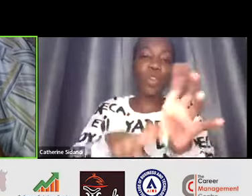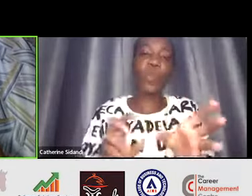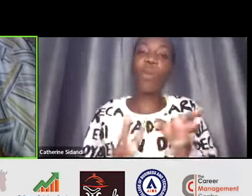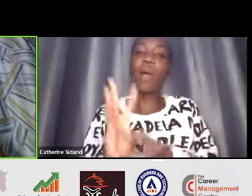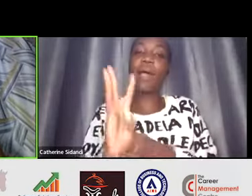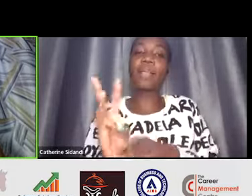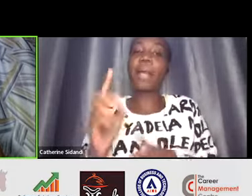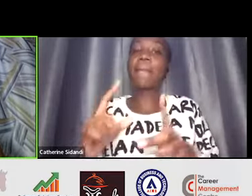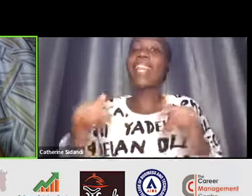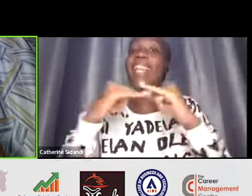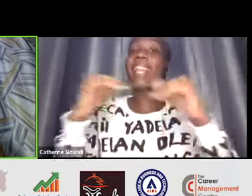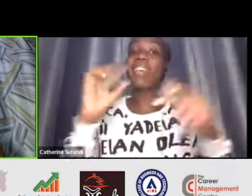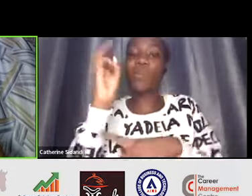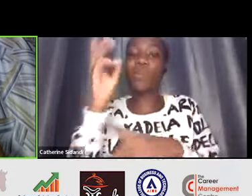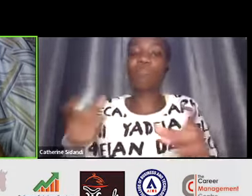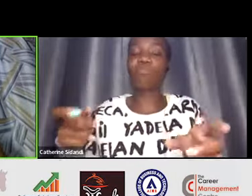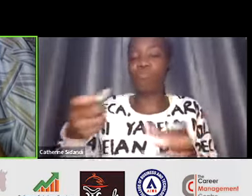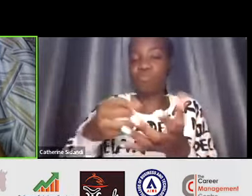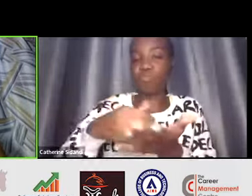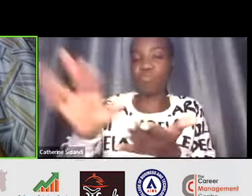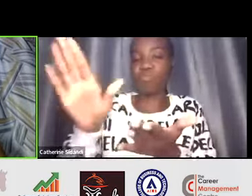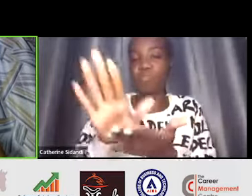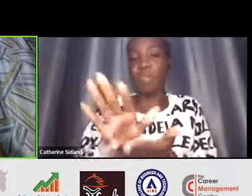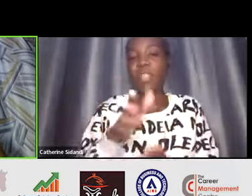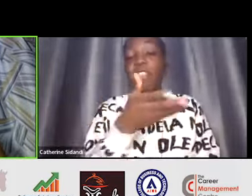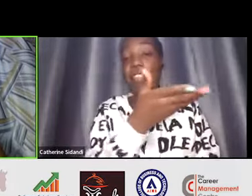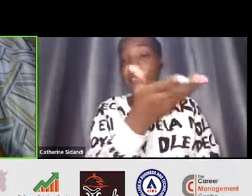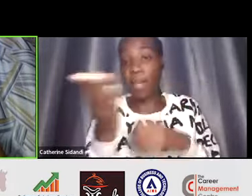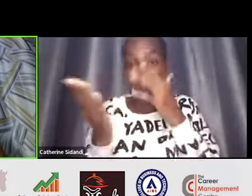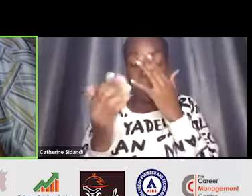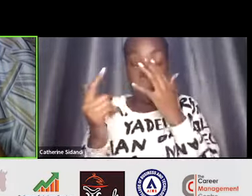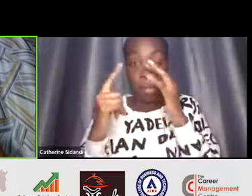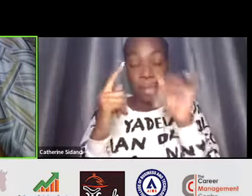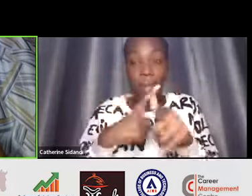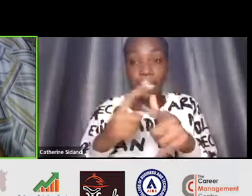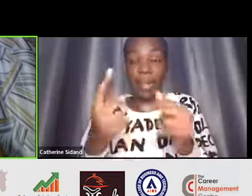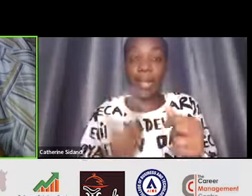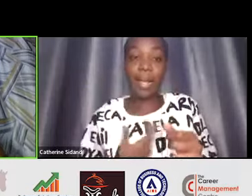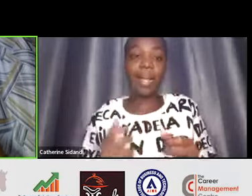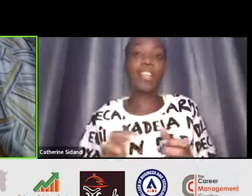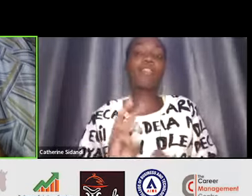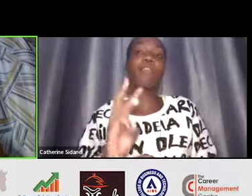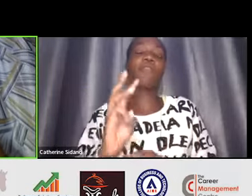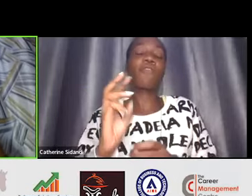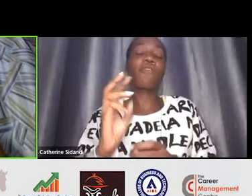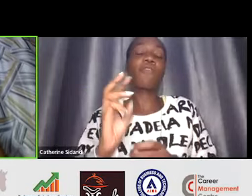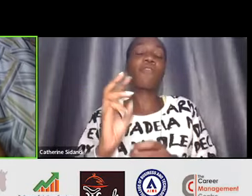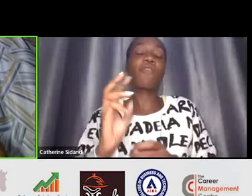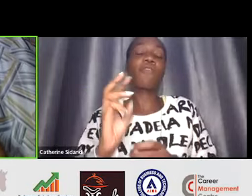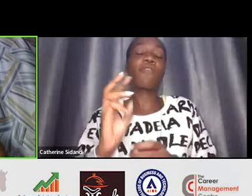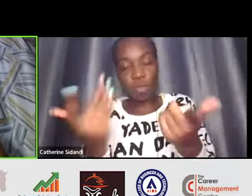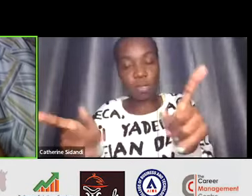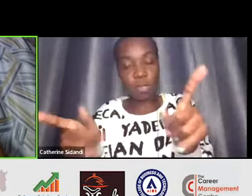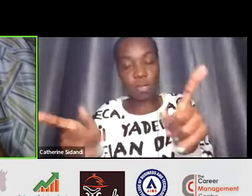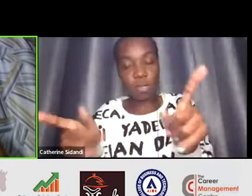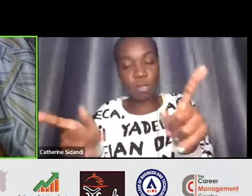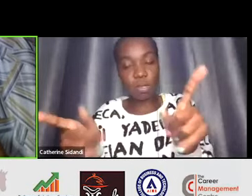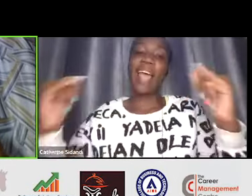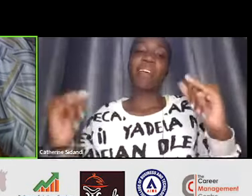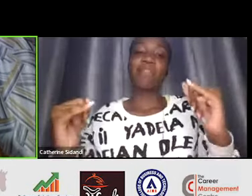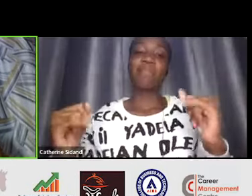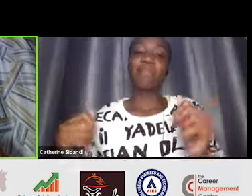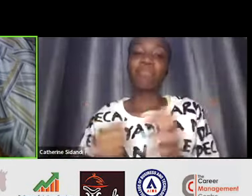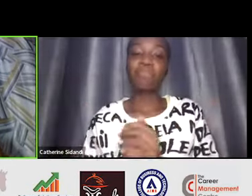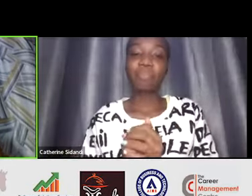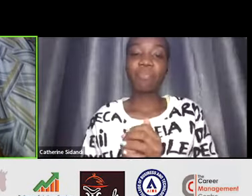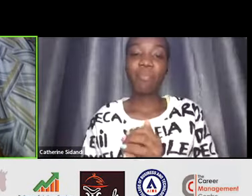link will be shared as well. We are also live on Facebook. In case your friends are stuck, you can always request and we'll share the link. And all